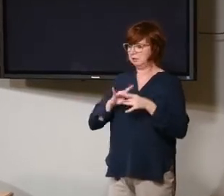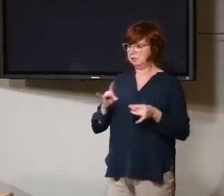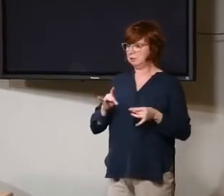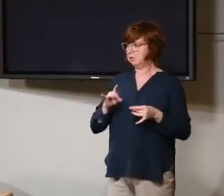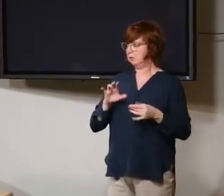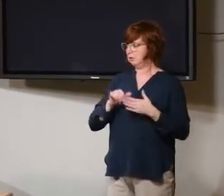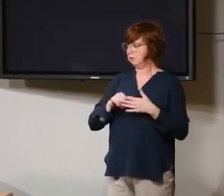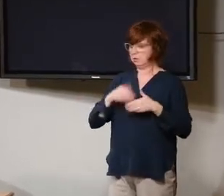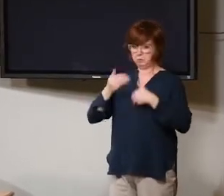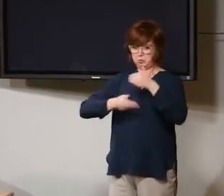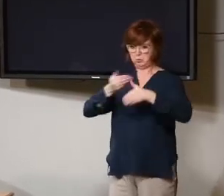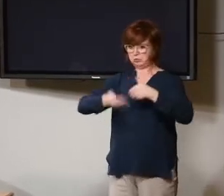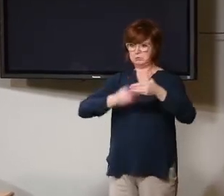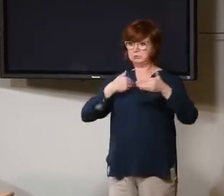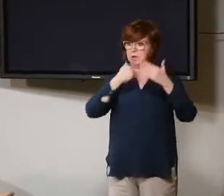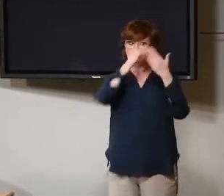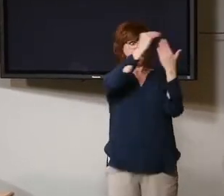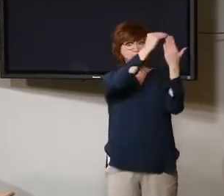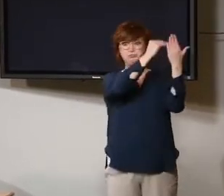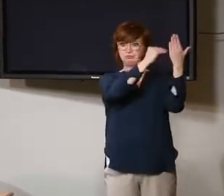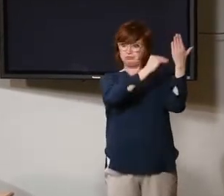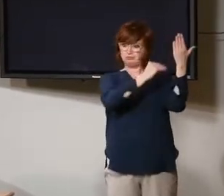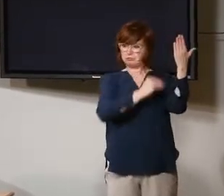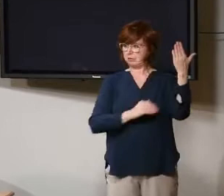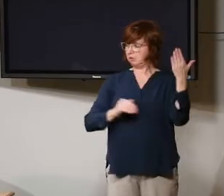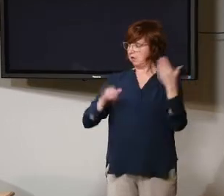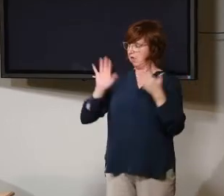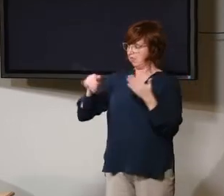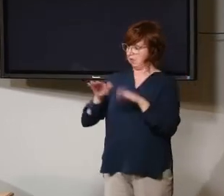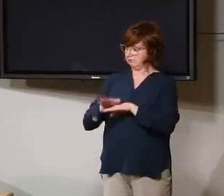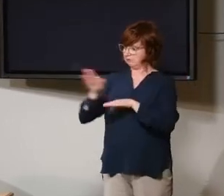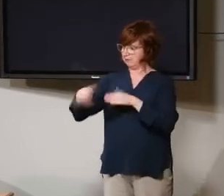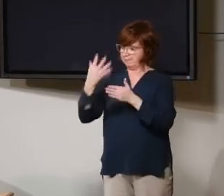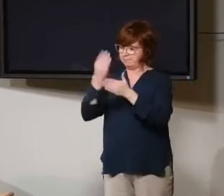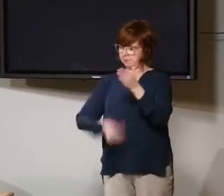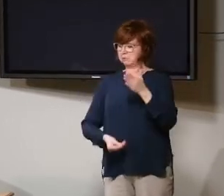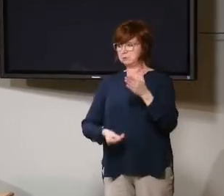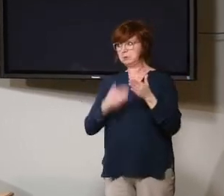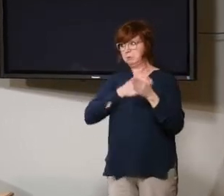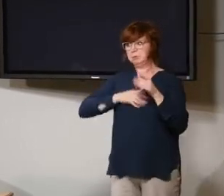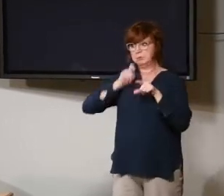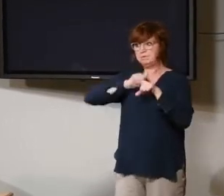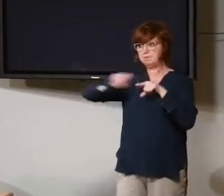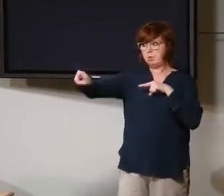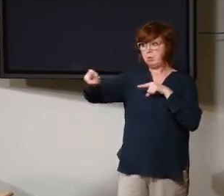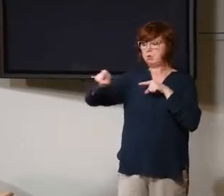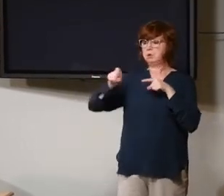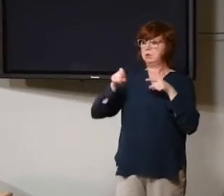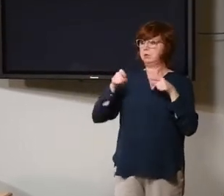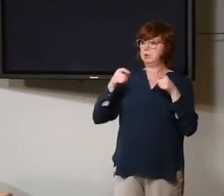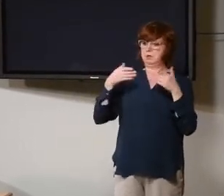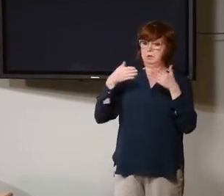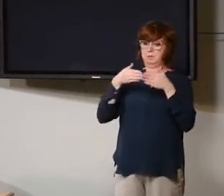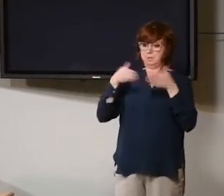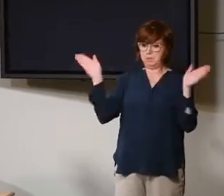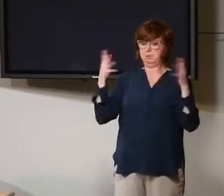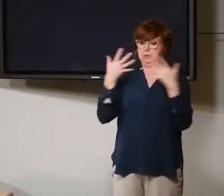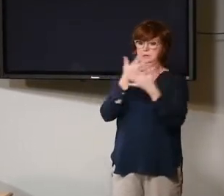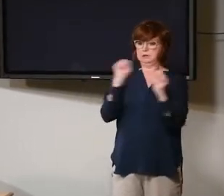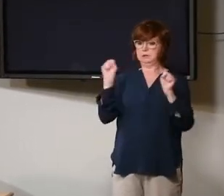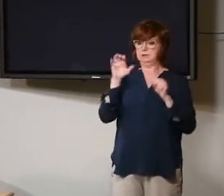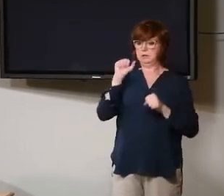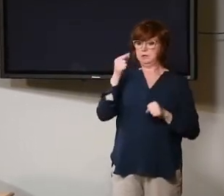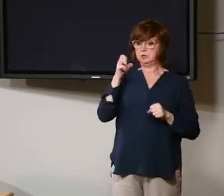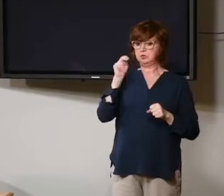on the website for all to see. I would just ask them that they call the Public Safety Agency, which is